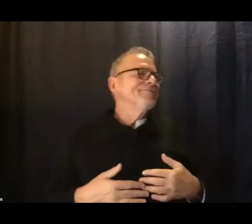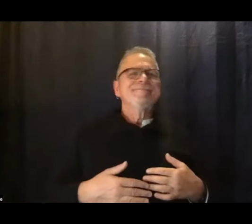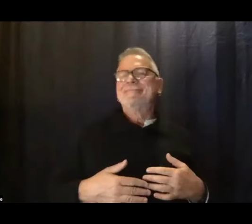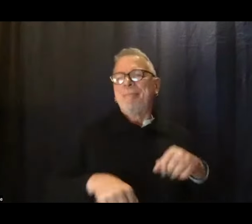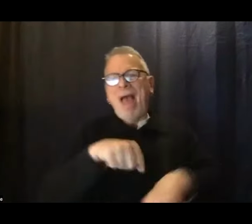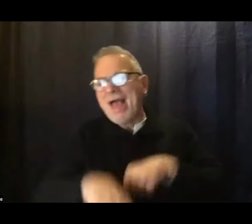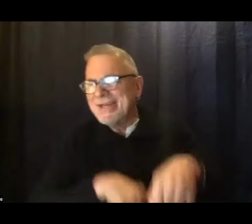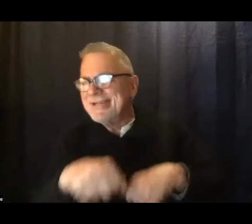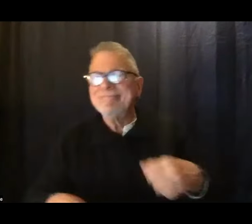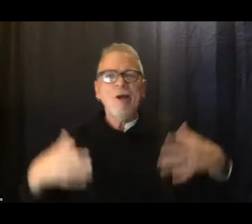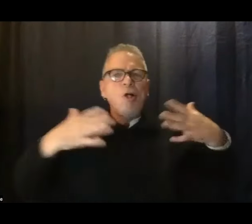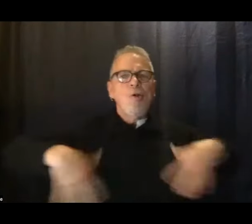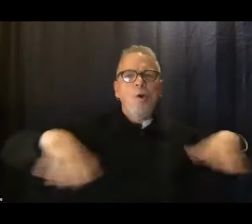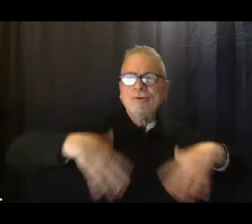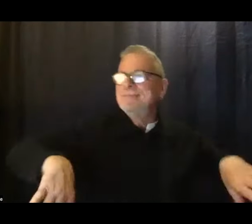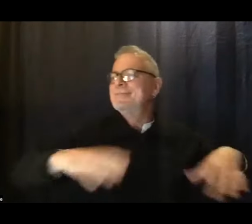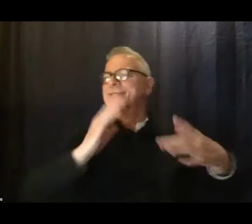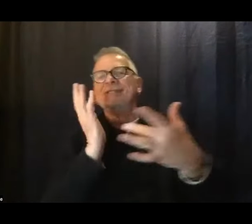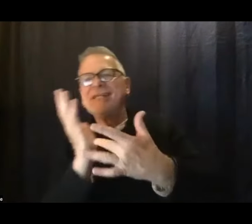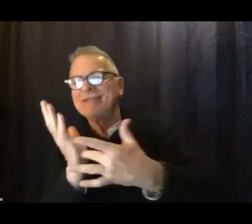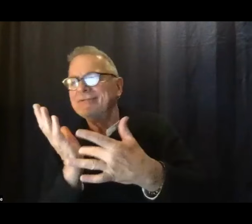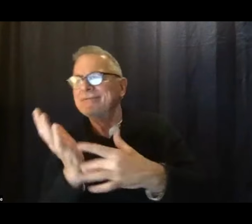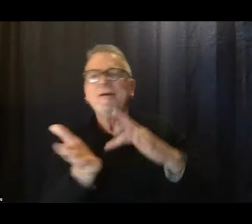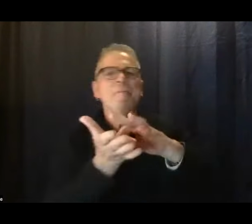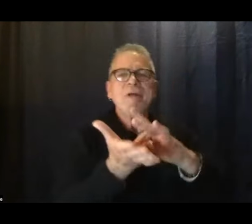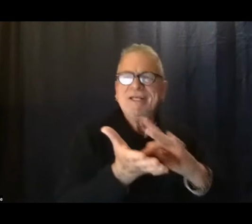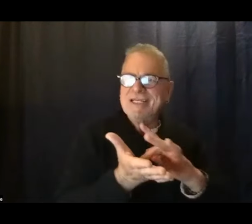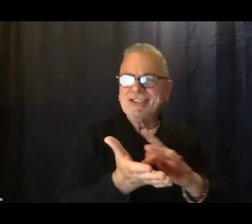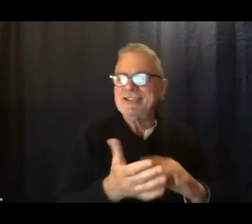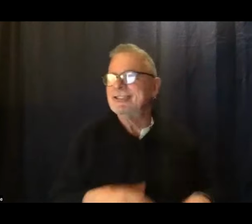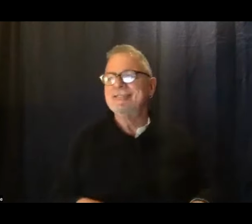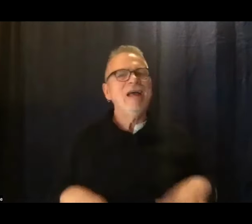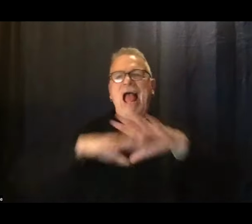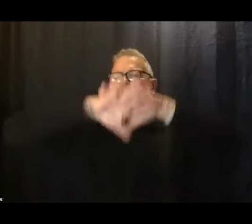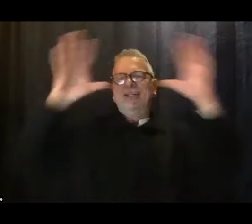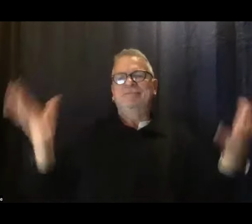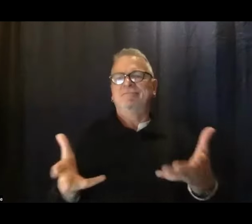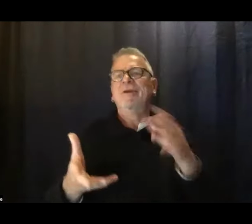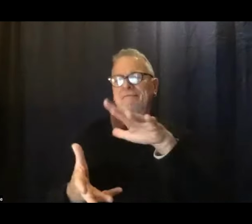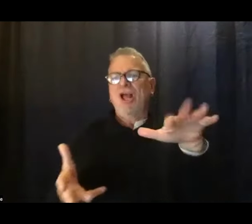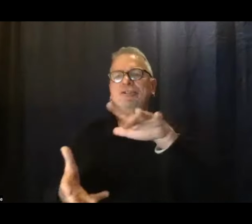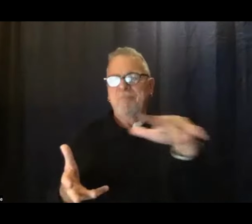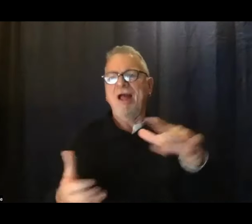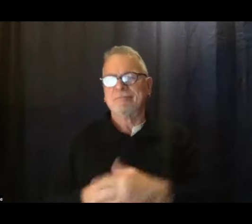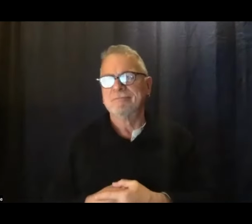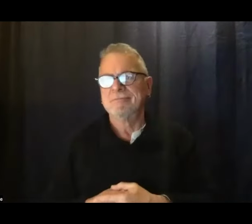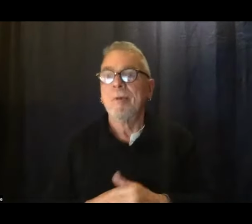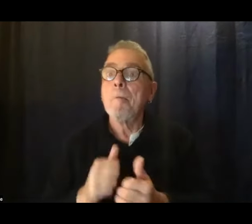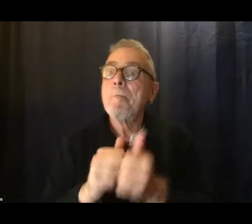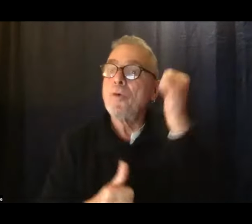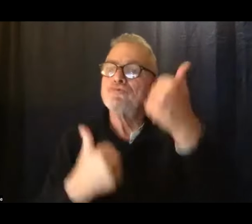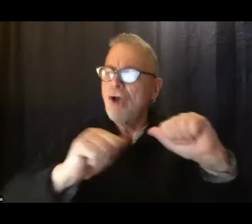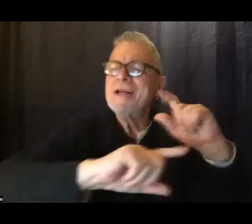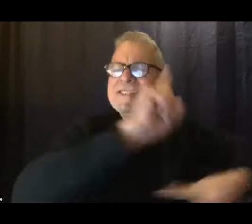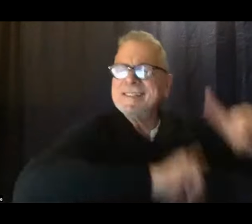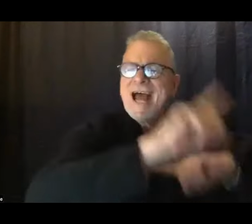car, a place, a bicycle, specific clothes, technology, medicine, etc., anything like that, fingerspell